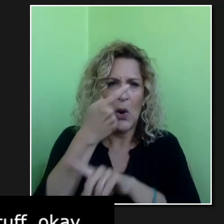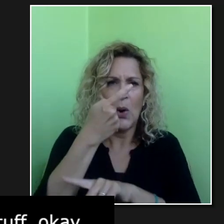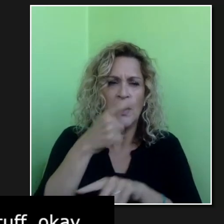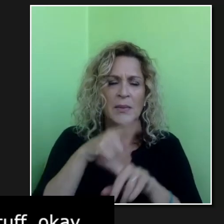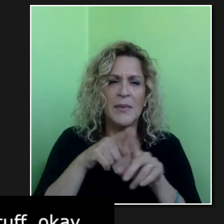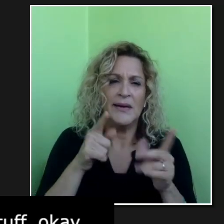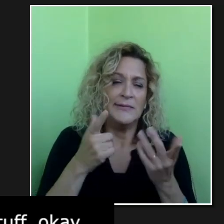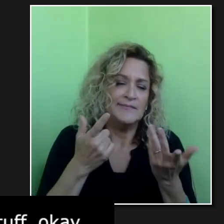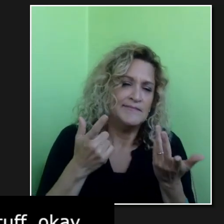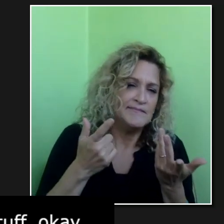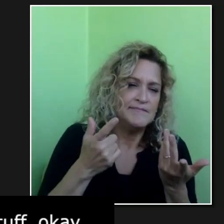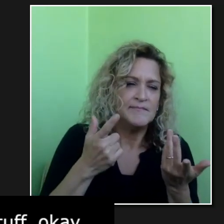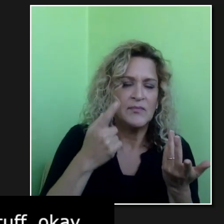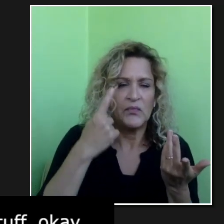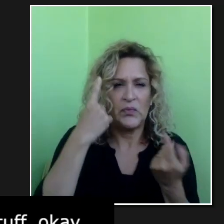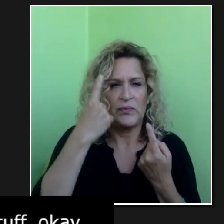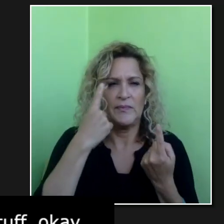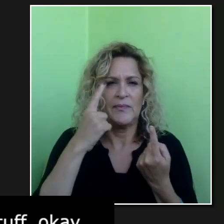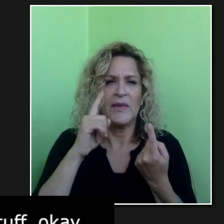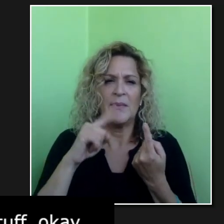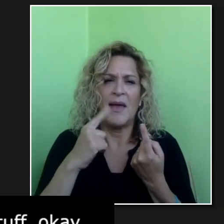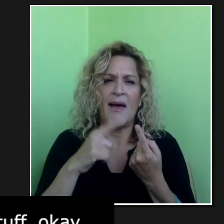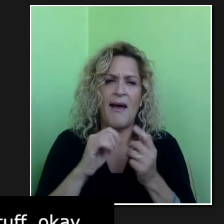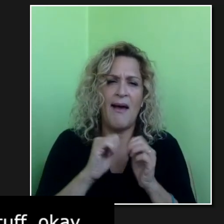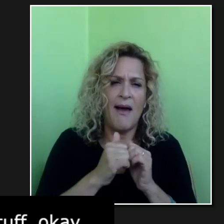could we do this?